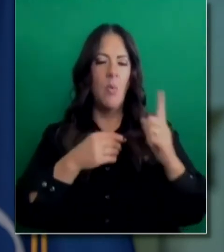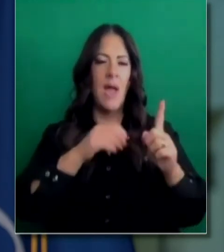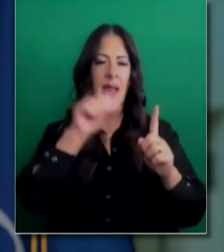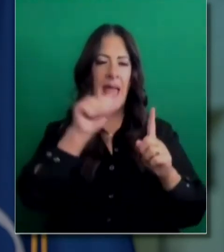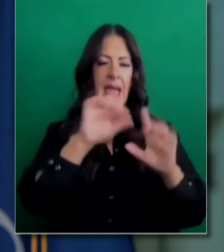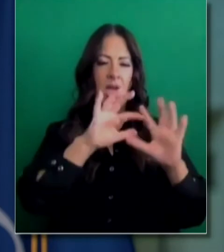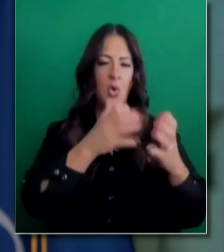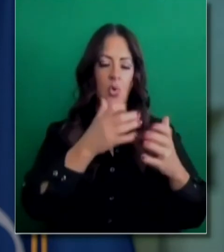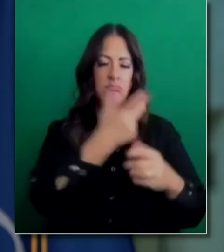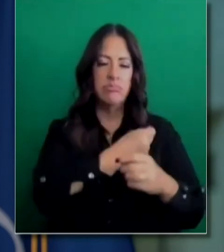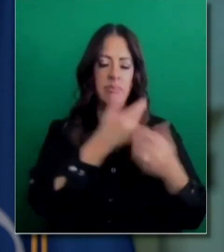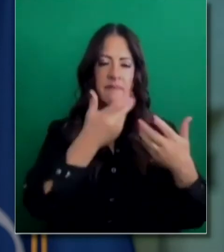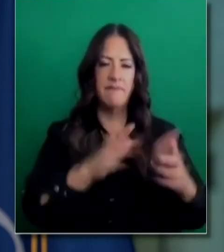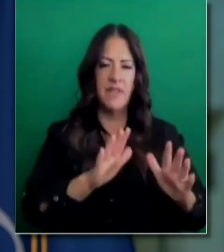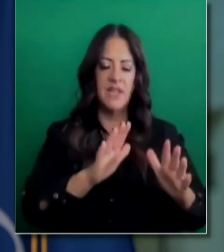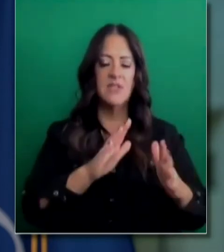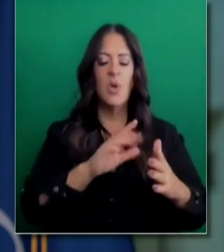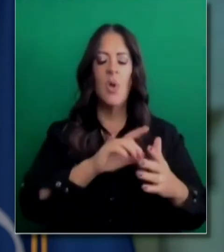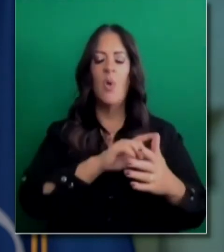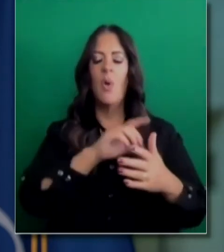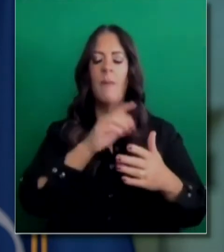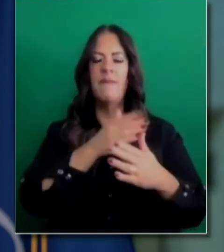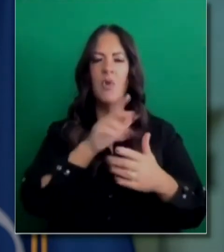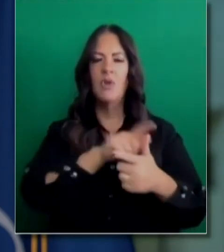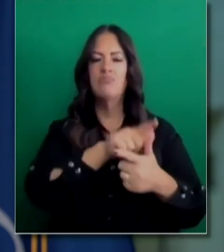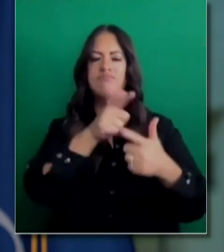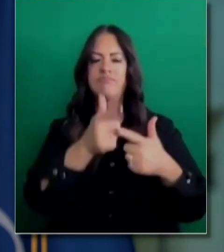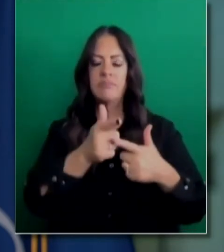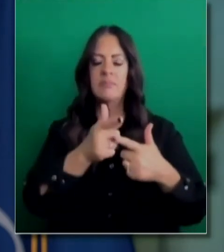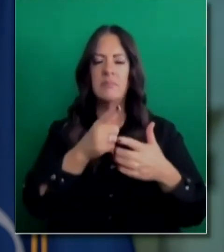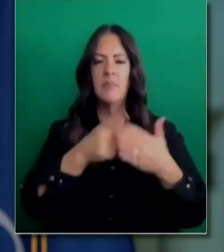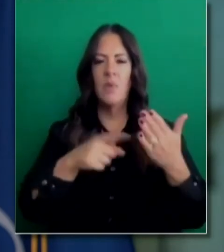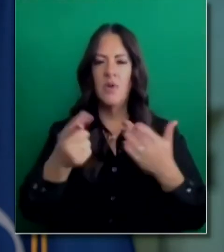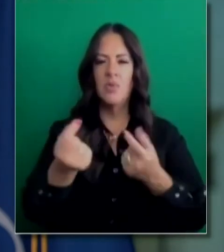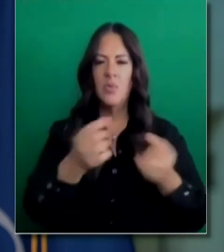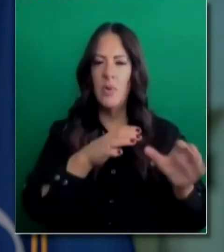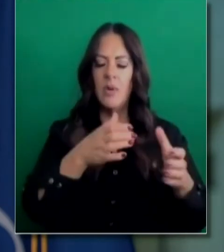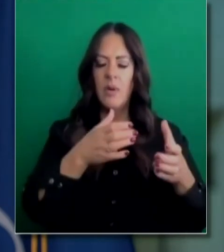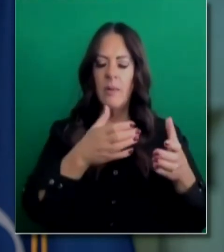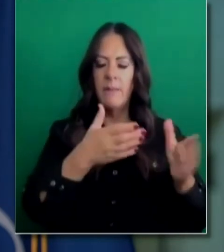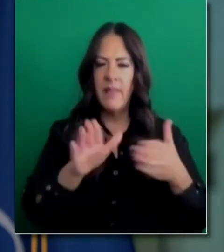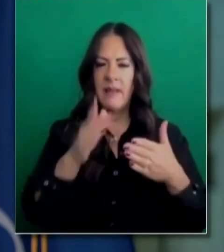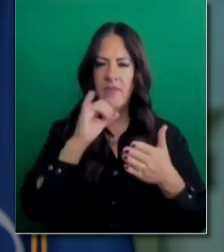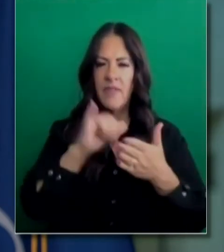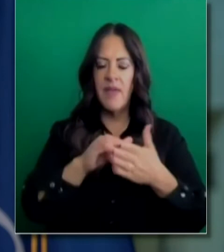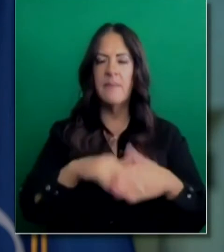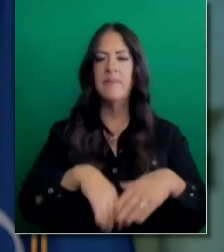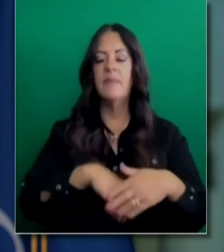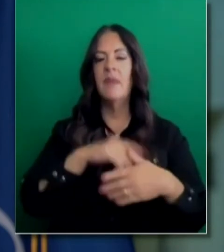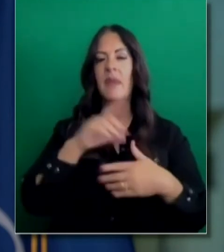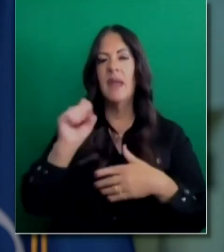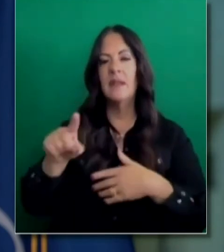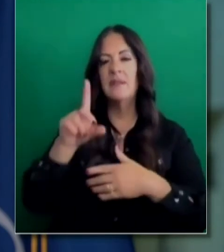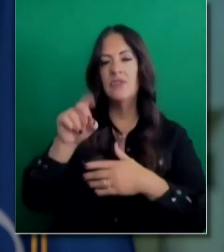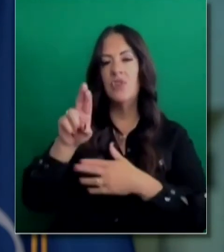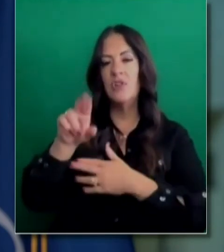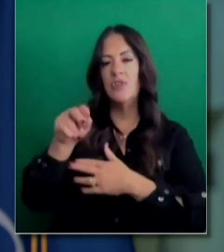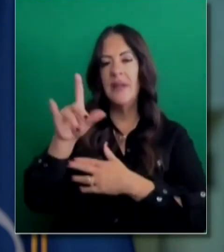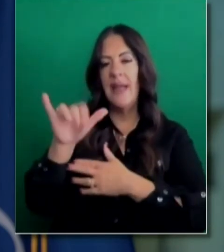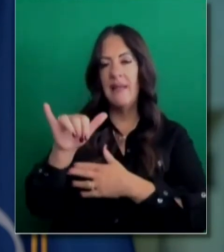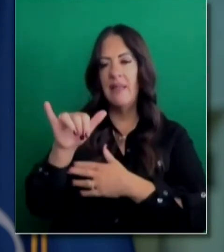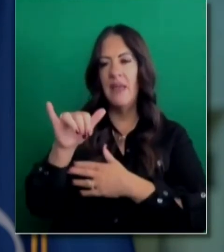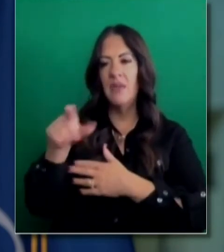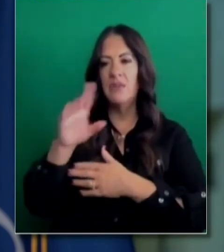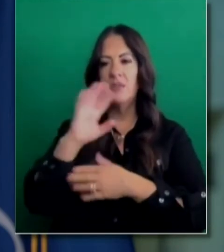could comment on the decline in the increase of hospitalization, is that due to, in fact, the holiday